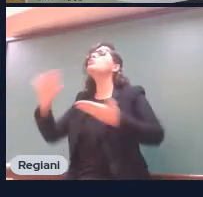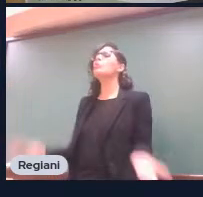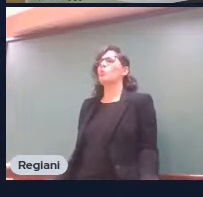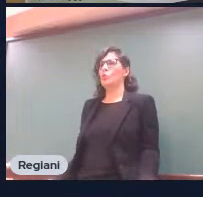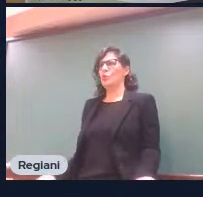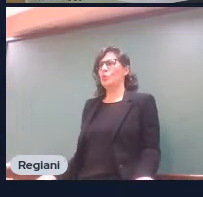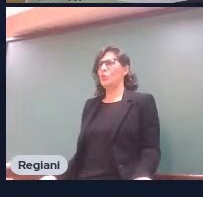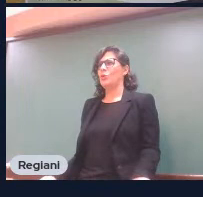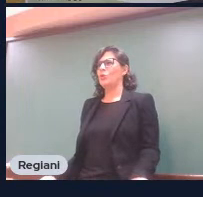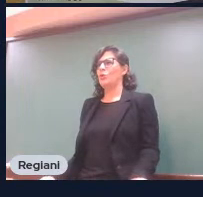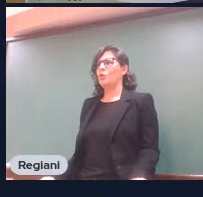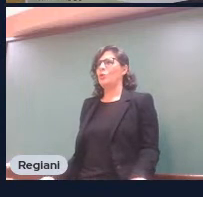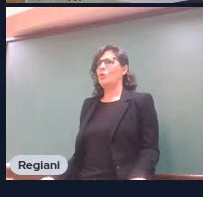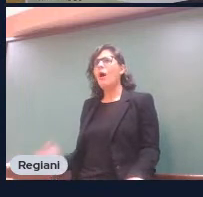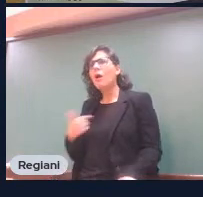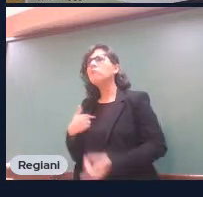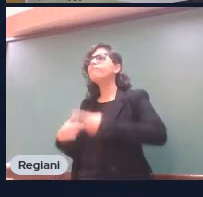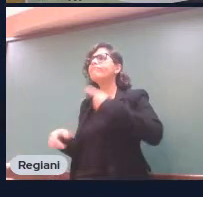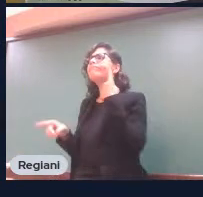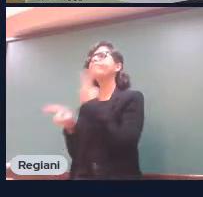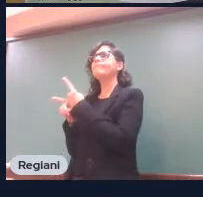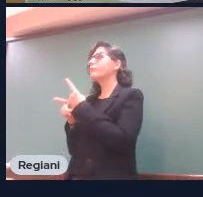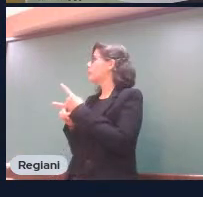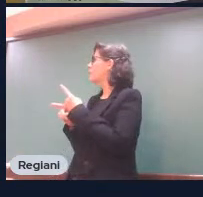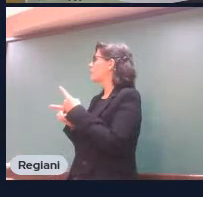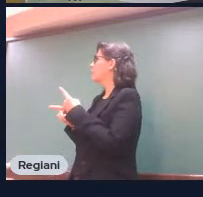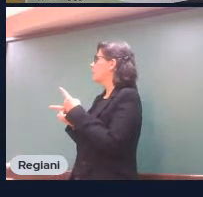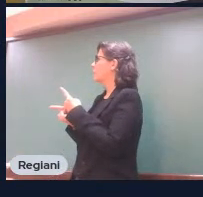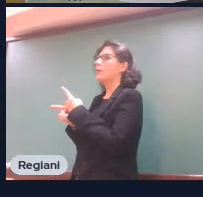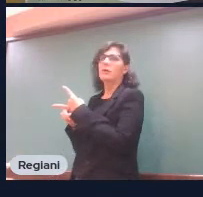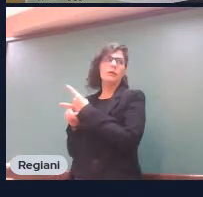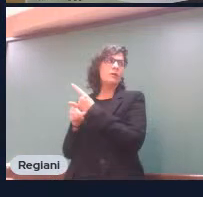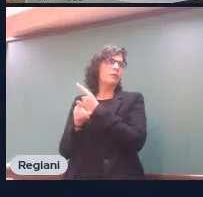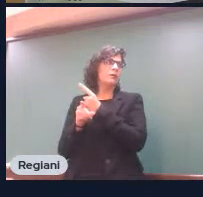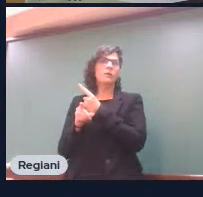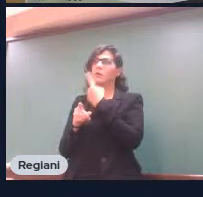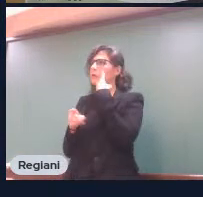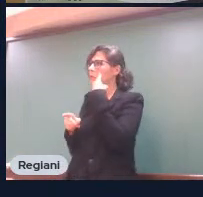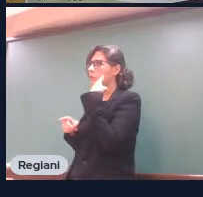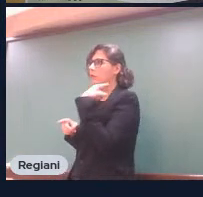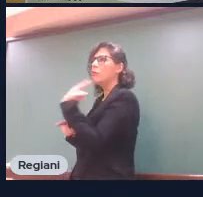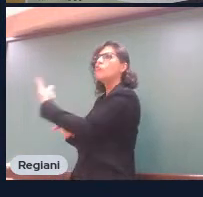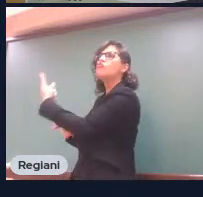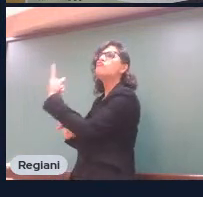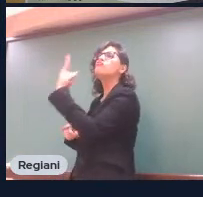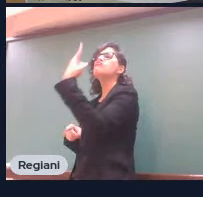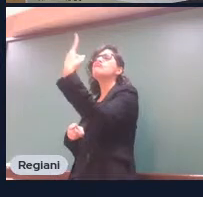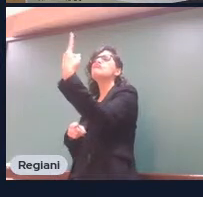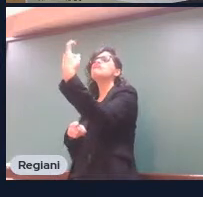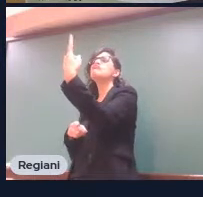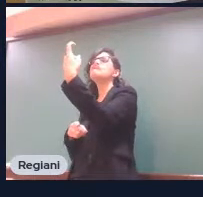I found one. Oh, it's marked already, sorry. It is Welke.